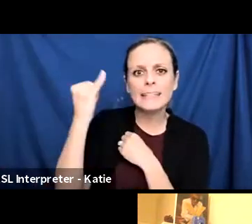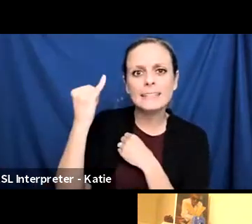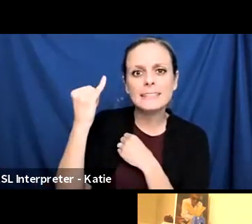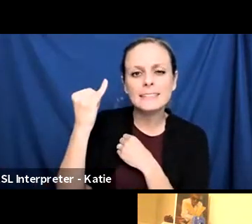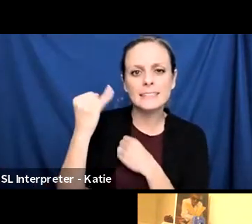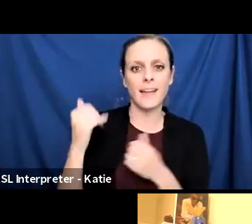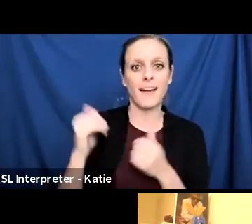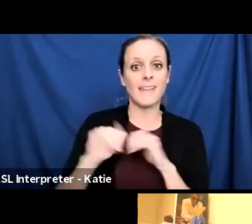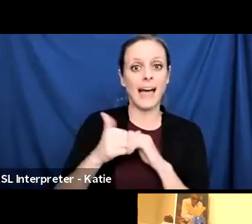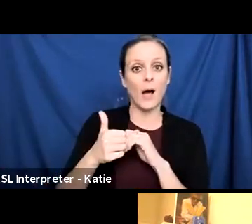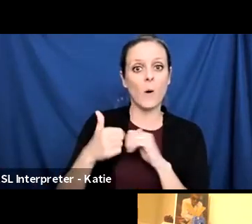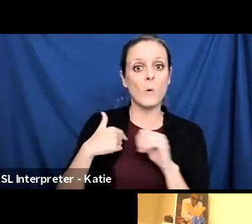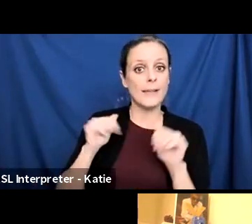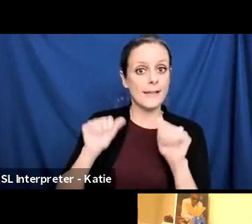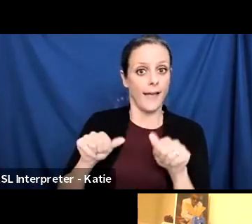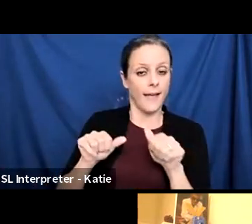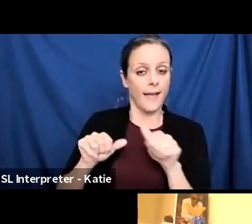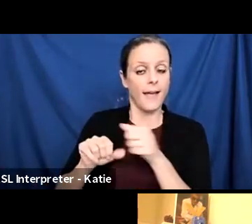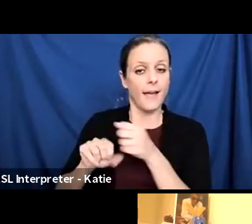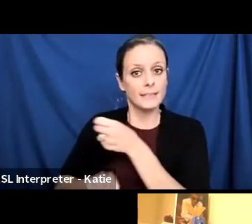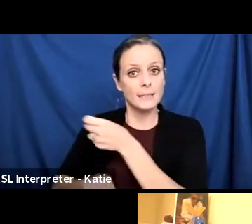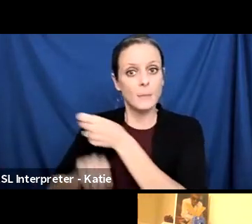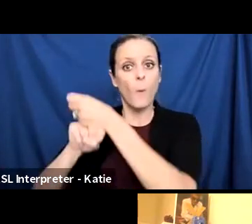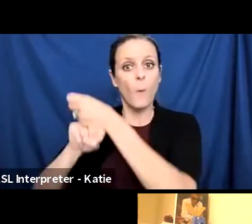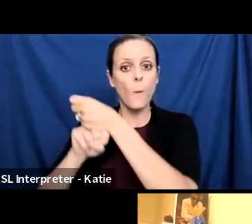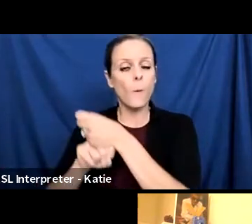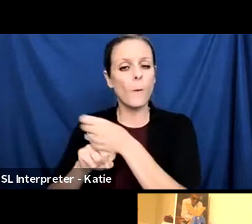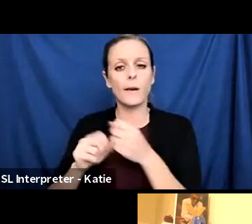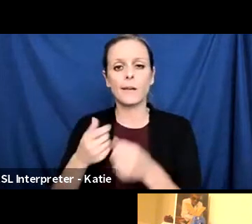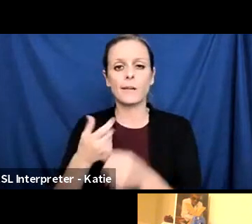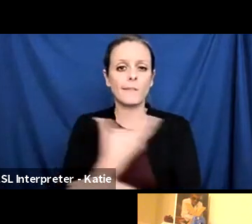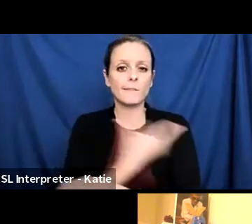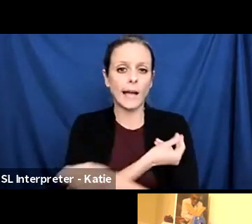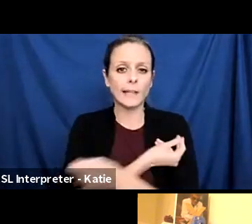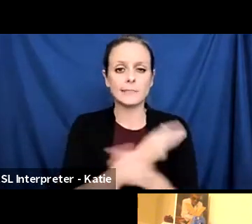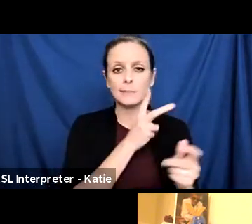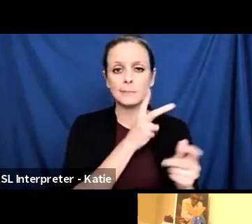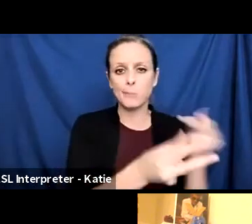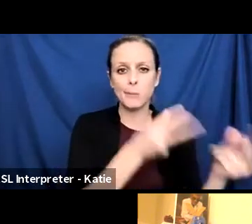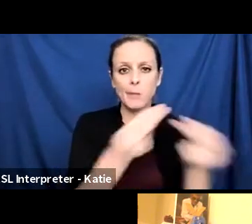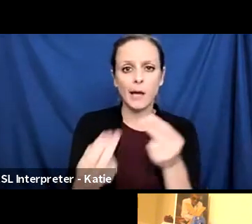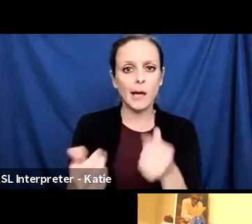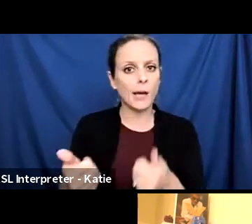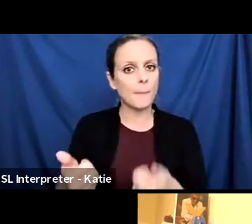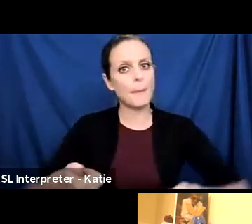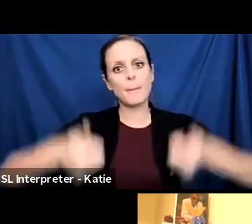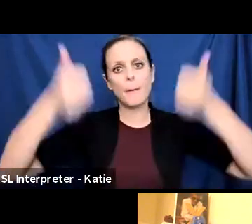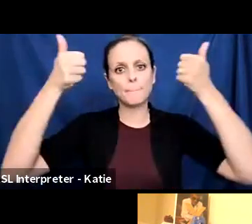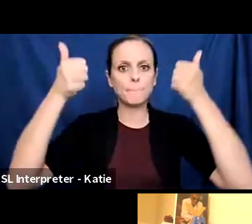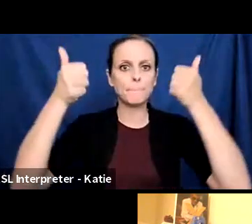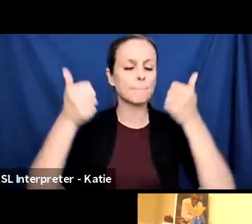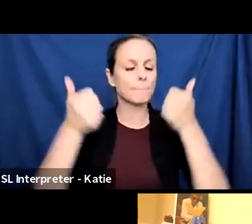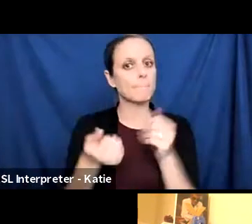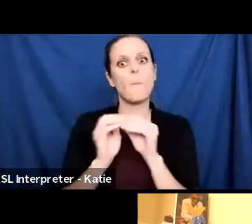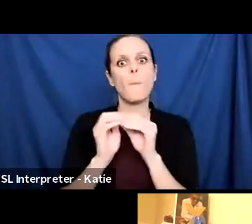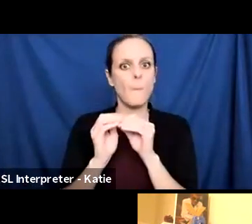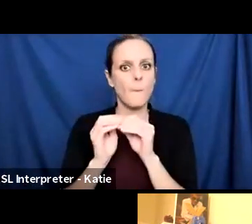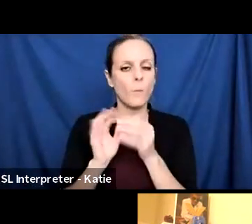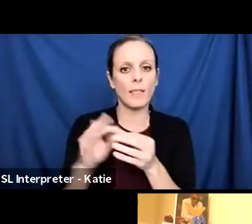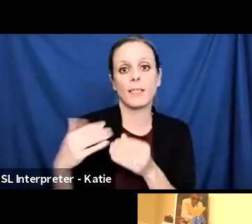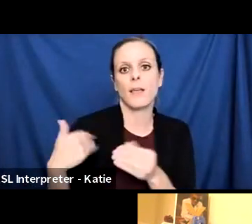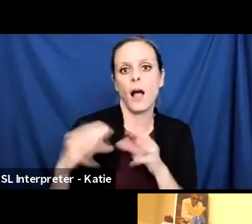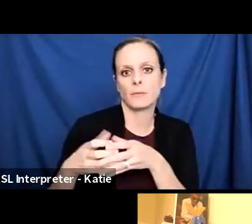to support increasing vaccine uptake with young people and not, have the